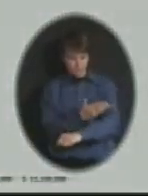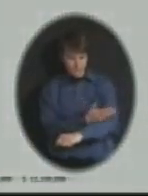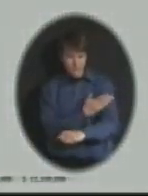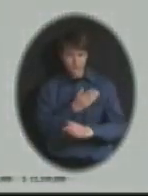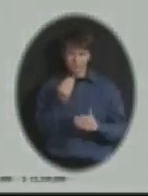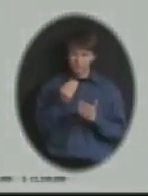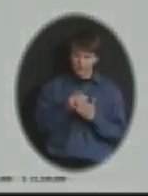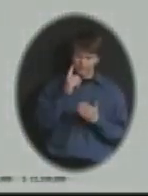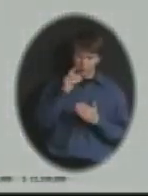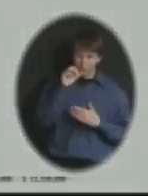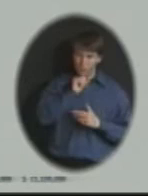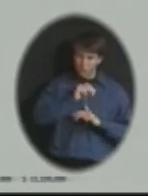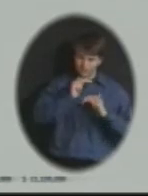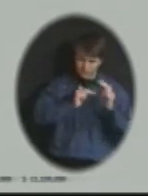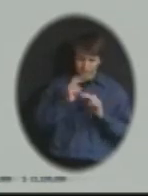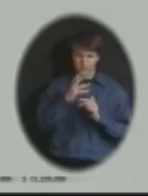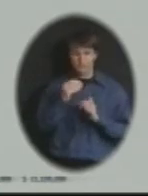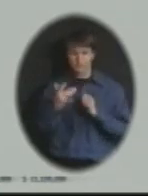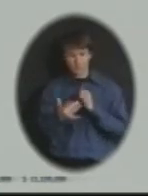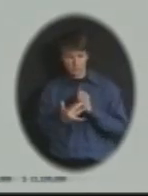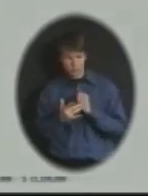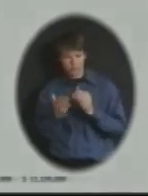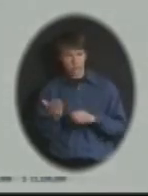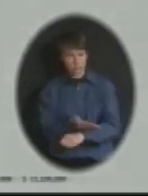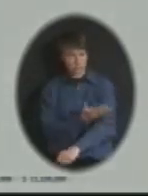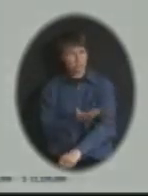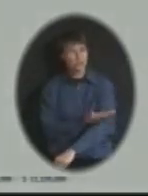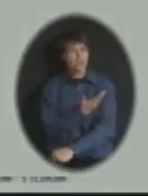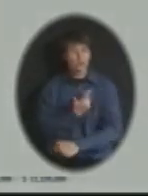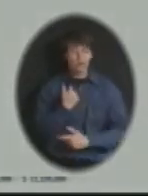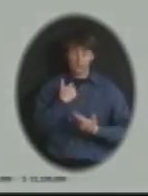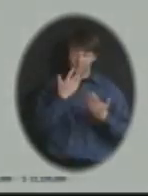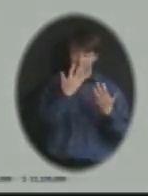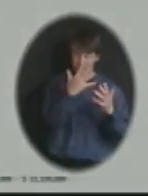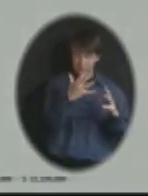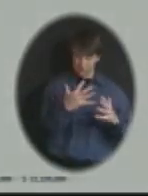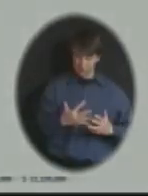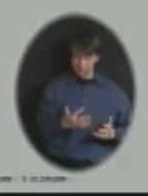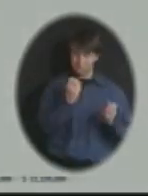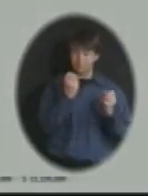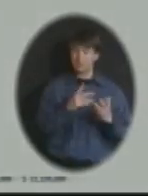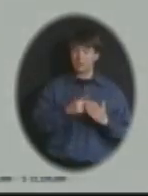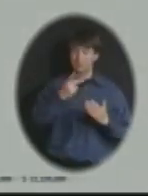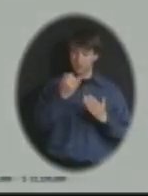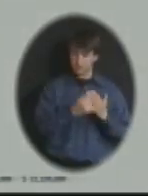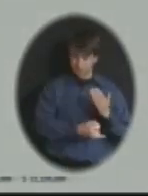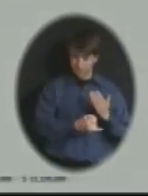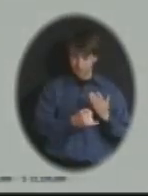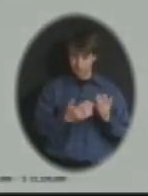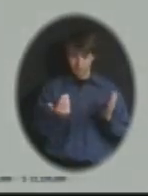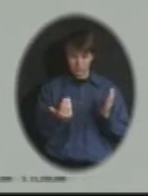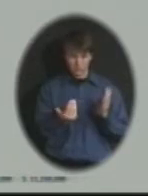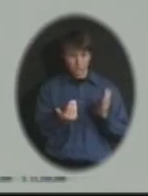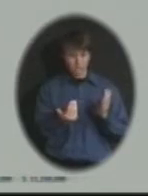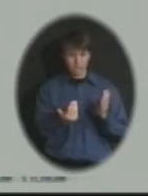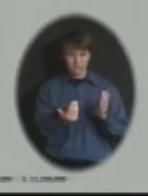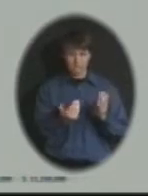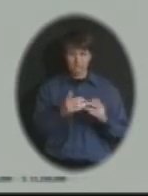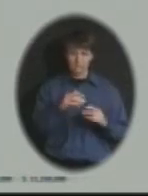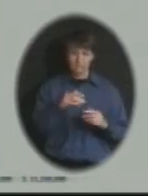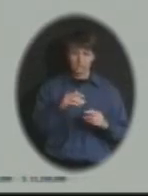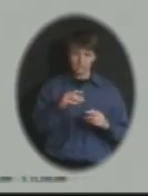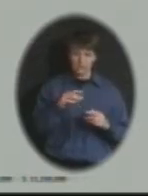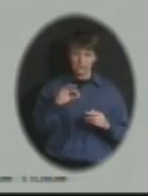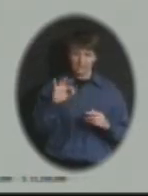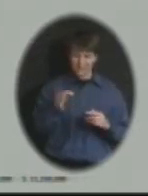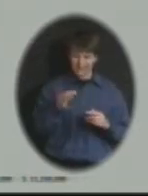facilities and technology. We've completed many of those projects, anywhere from we had a new construction of a 9th middle school, which is